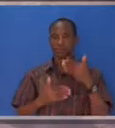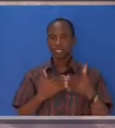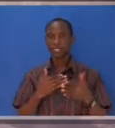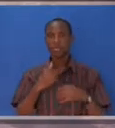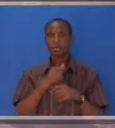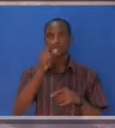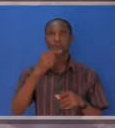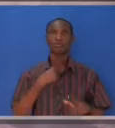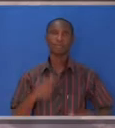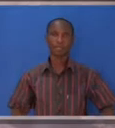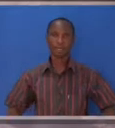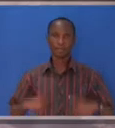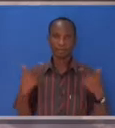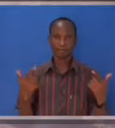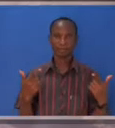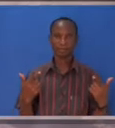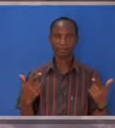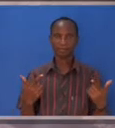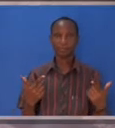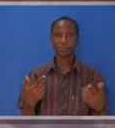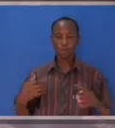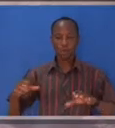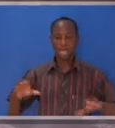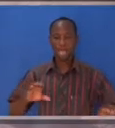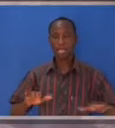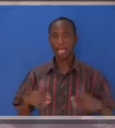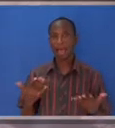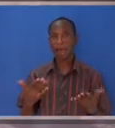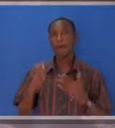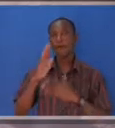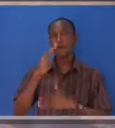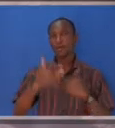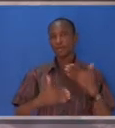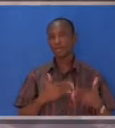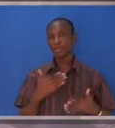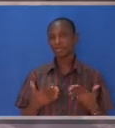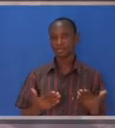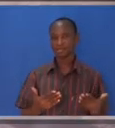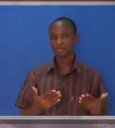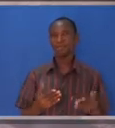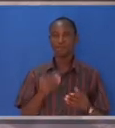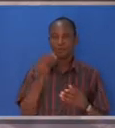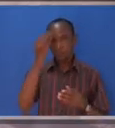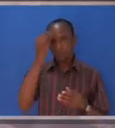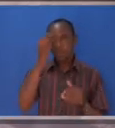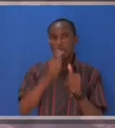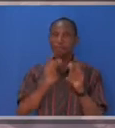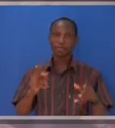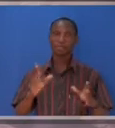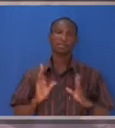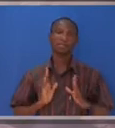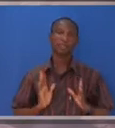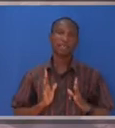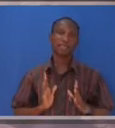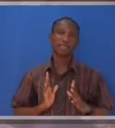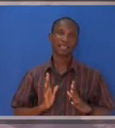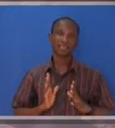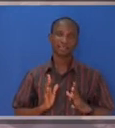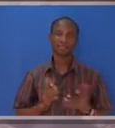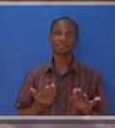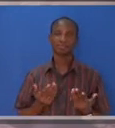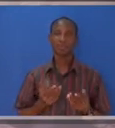ti ase ne ye keka ye ho ye wogidie se o Yankopon adum nti obia ho ye ye wogidie nso so